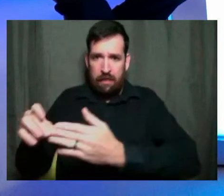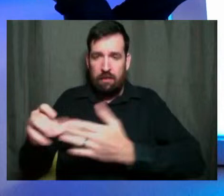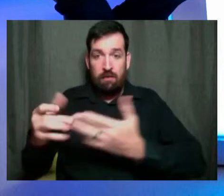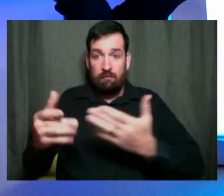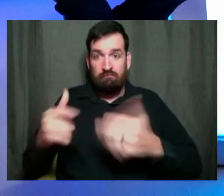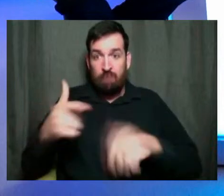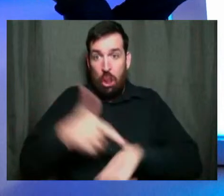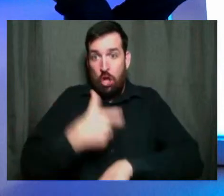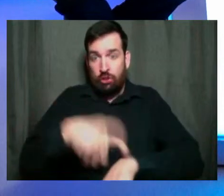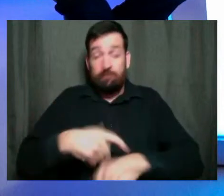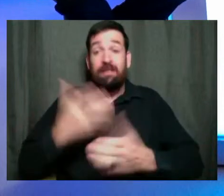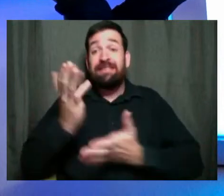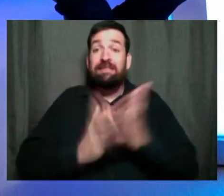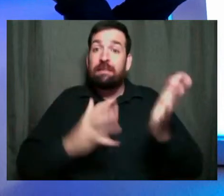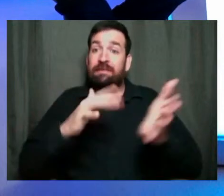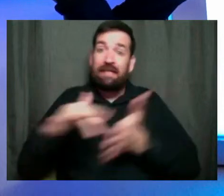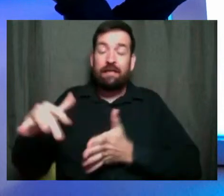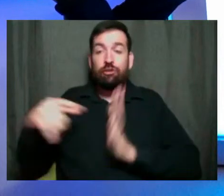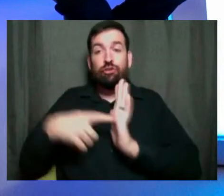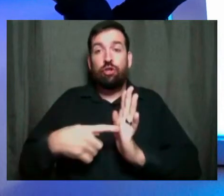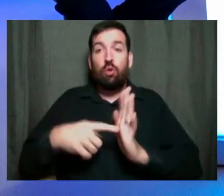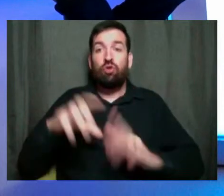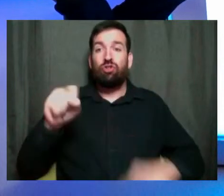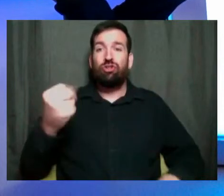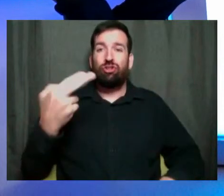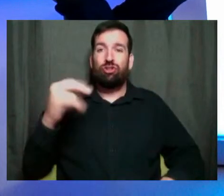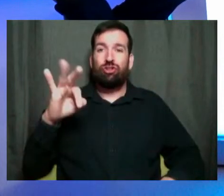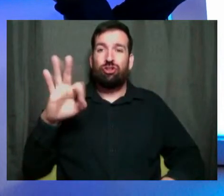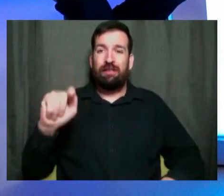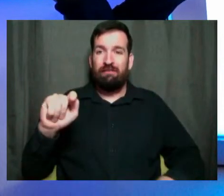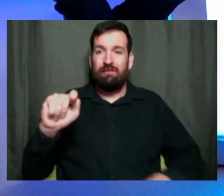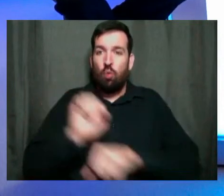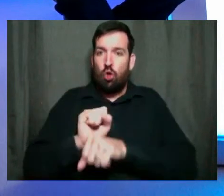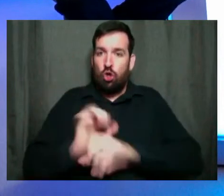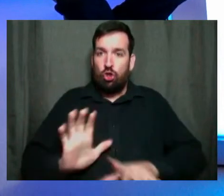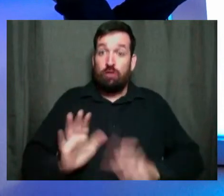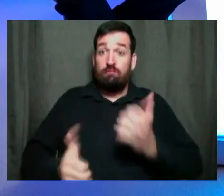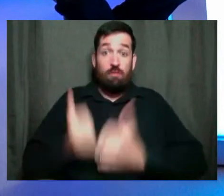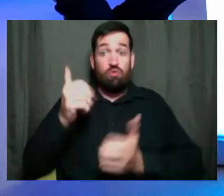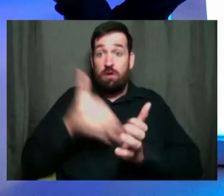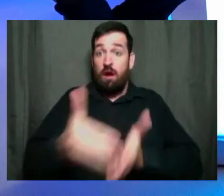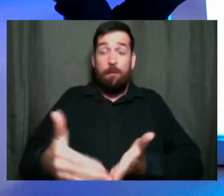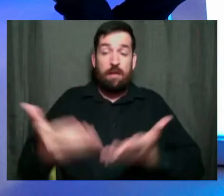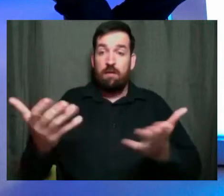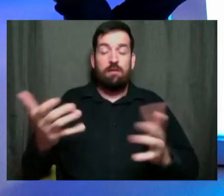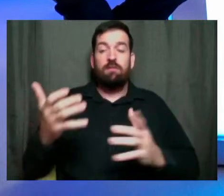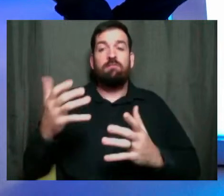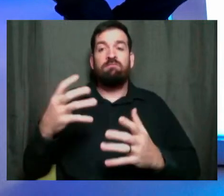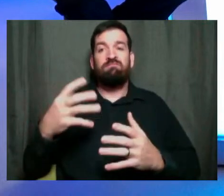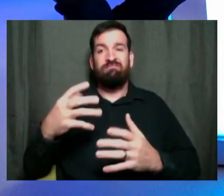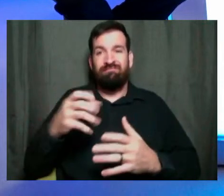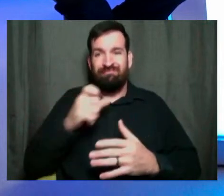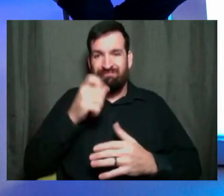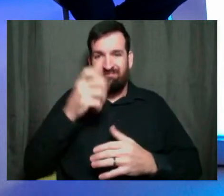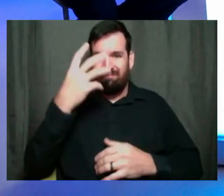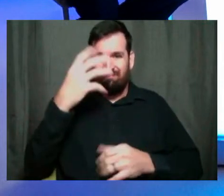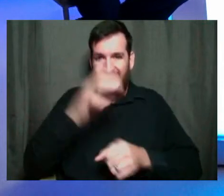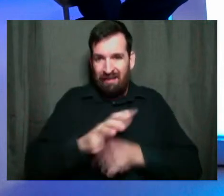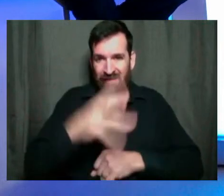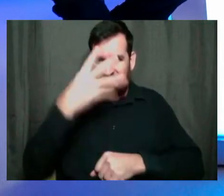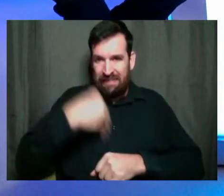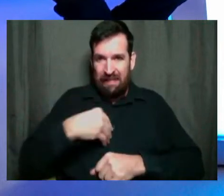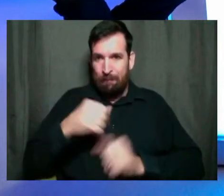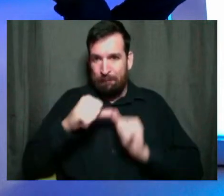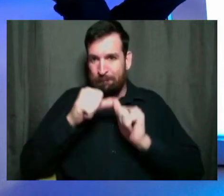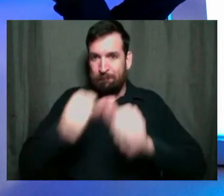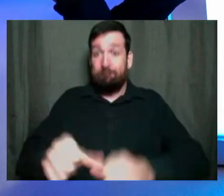some studies that show that shift workers, and the most common thing in shift workers is they end up sleep deprived if you do that long enough. And there's even some